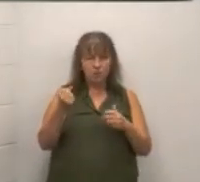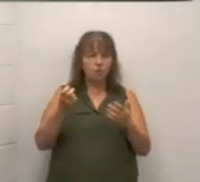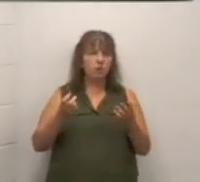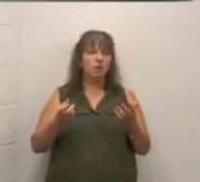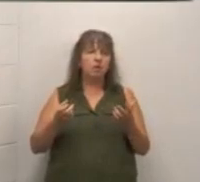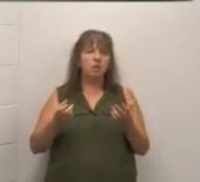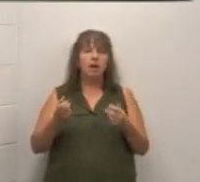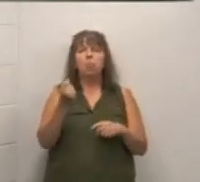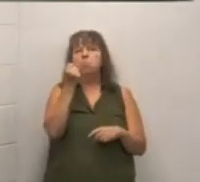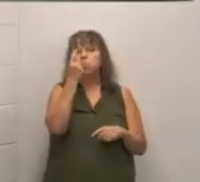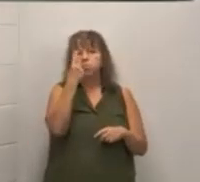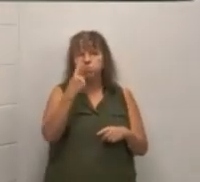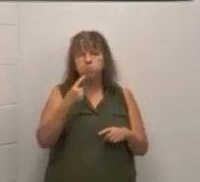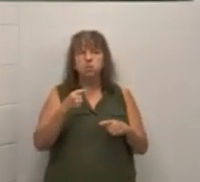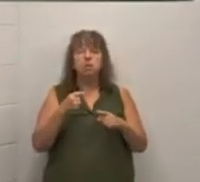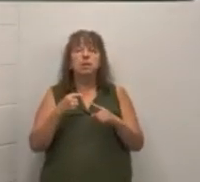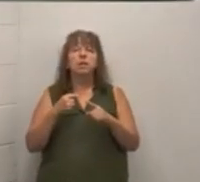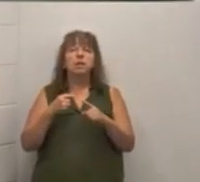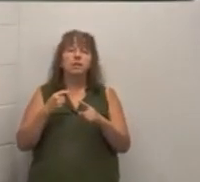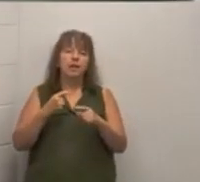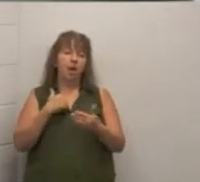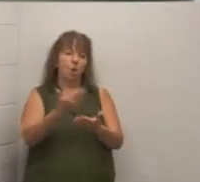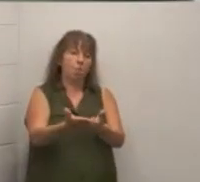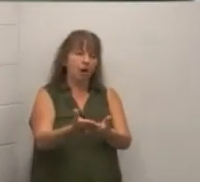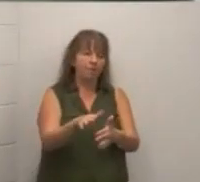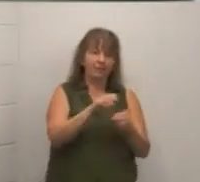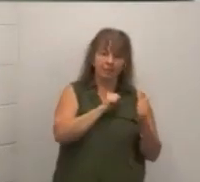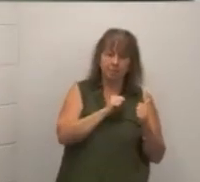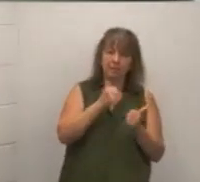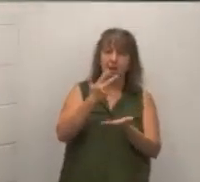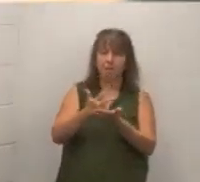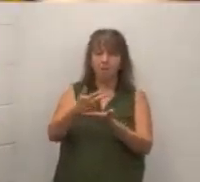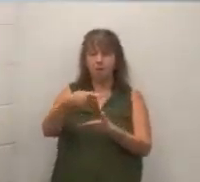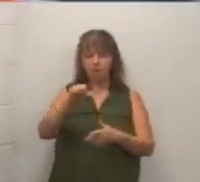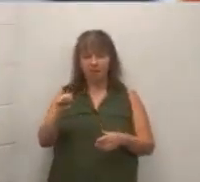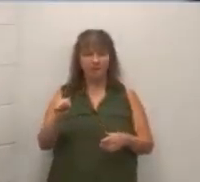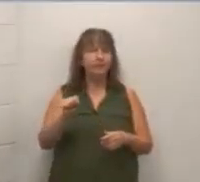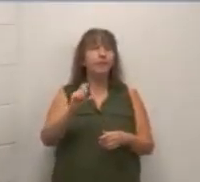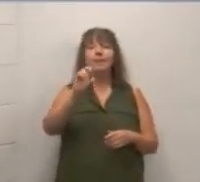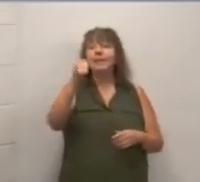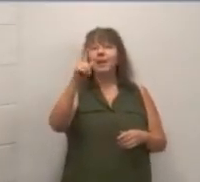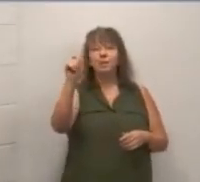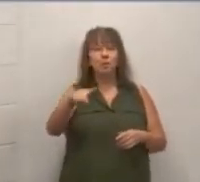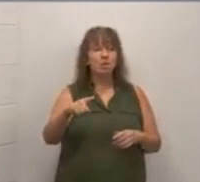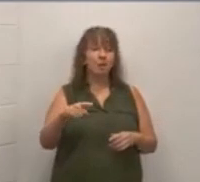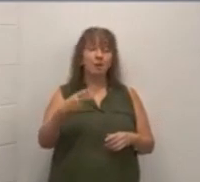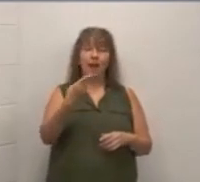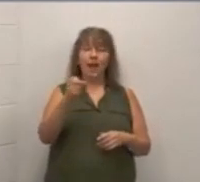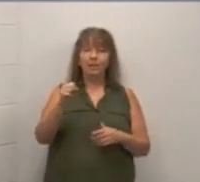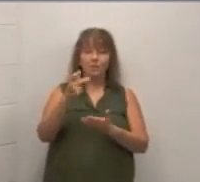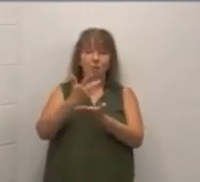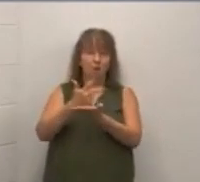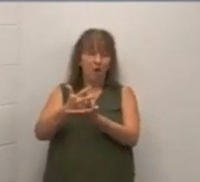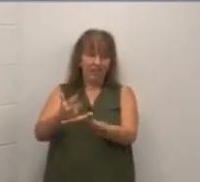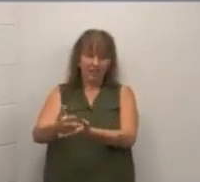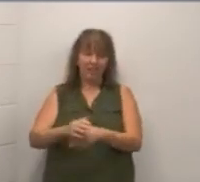recognize that that needs to be part of both their arrival and dismissal plan. Yeah. There's another question about high school parking be